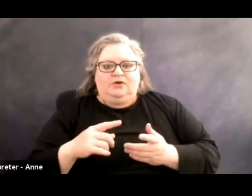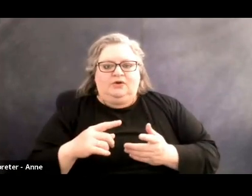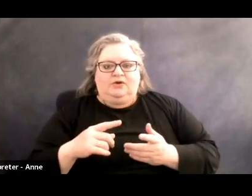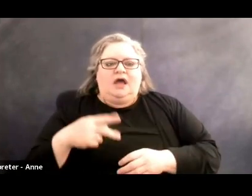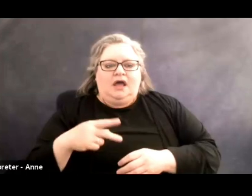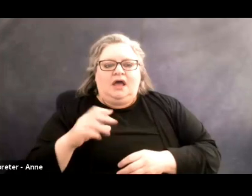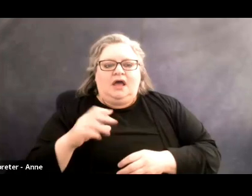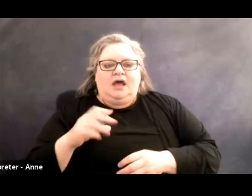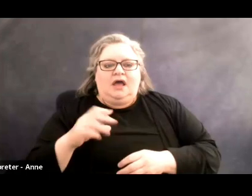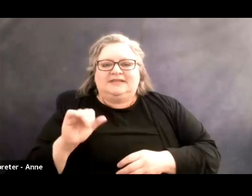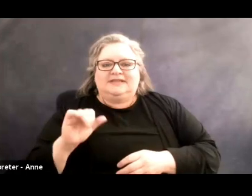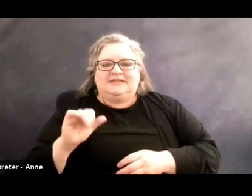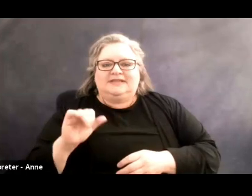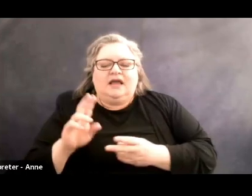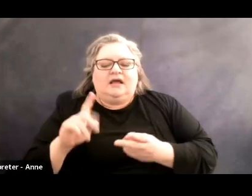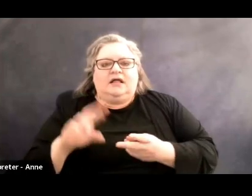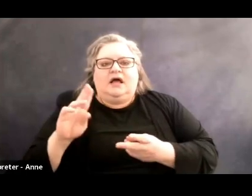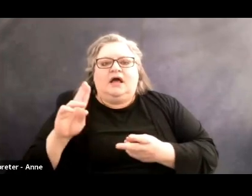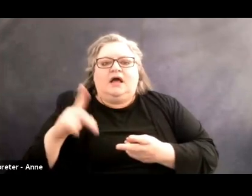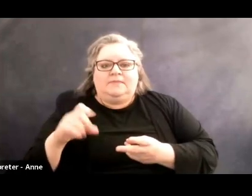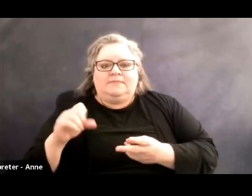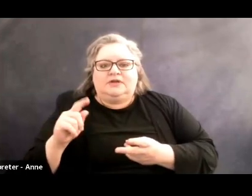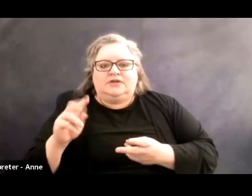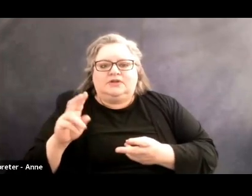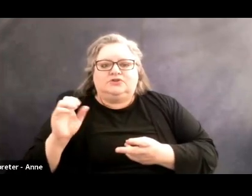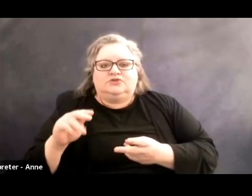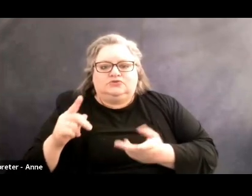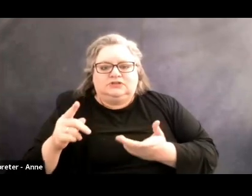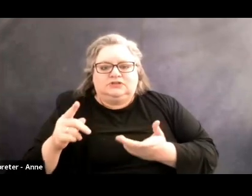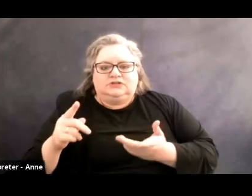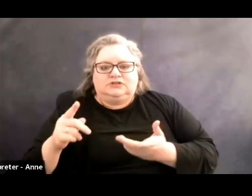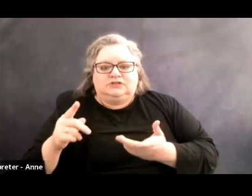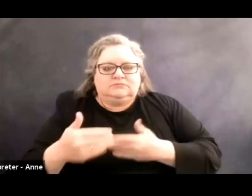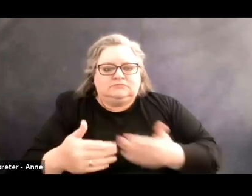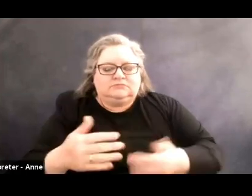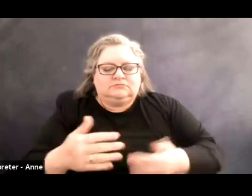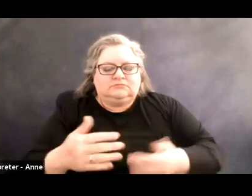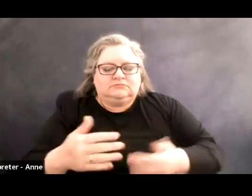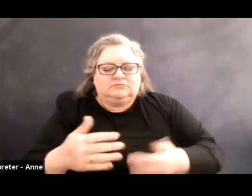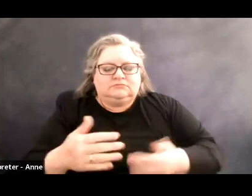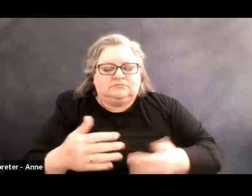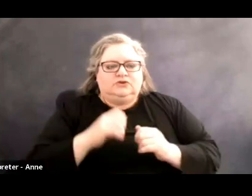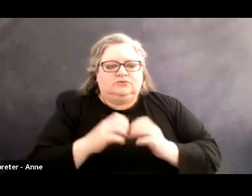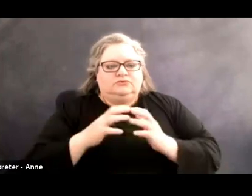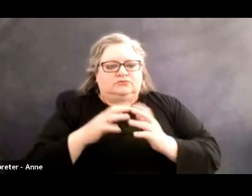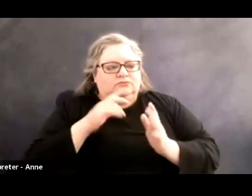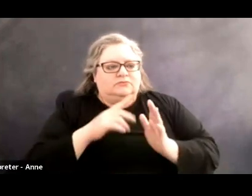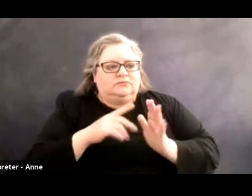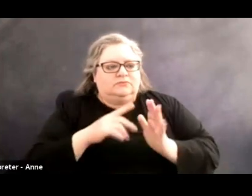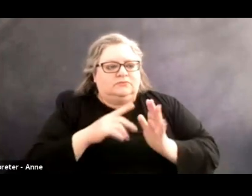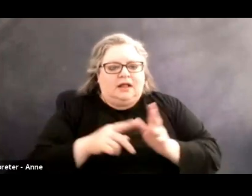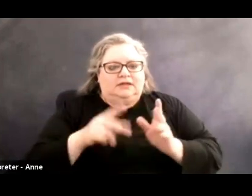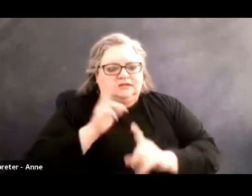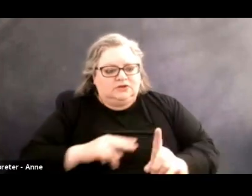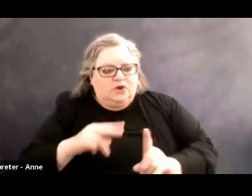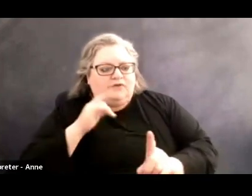upscale interventions. How do you create administrative structure, oversight, and policies that allow families and